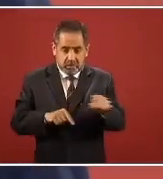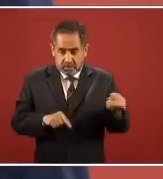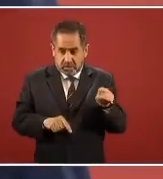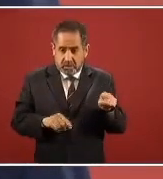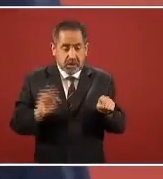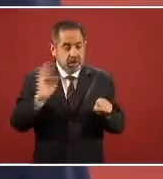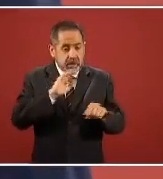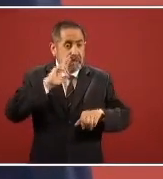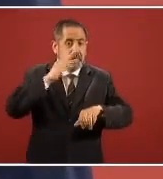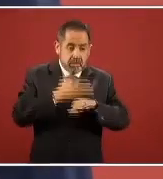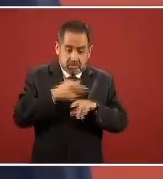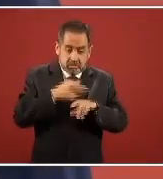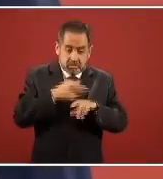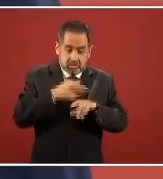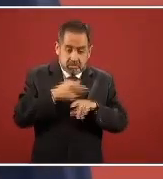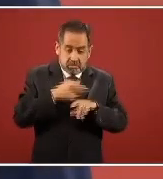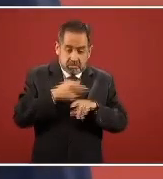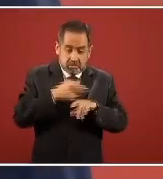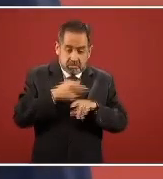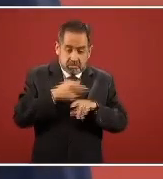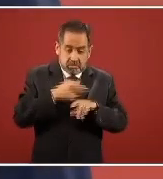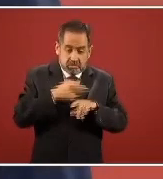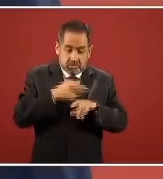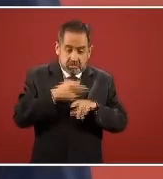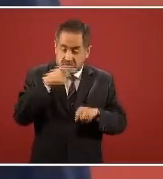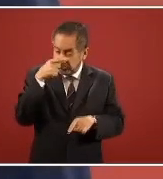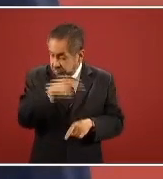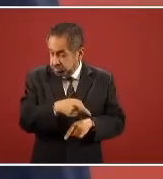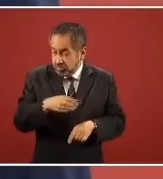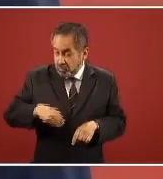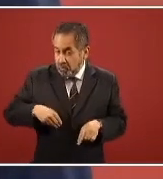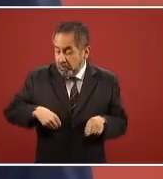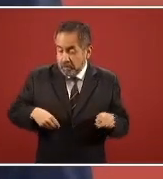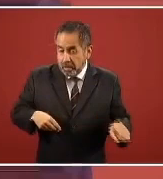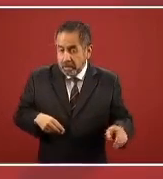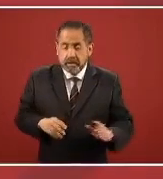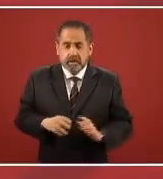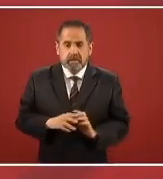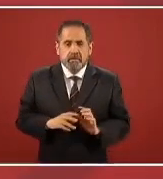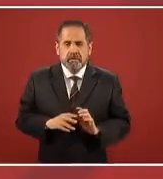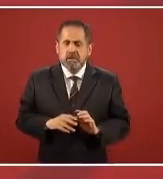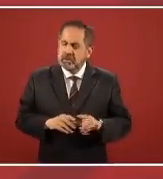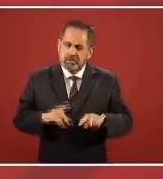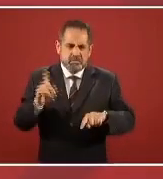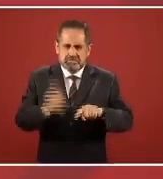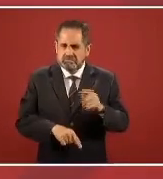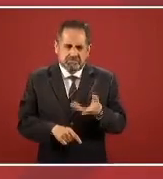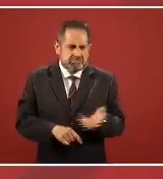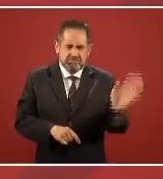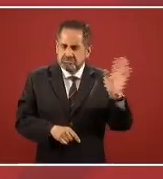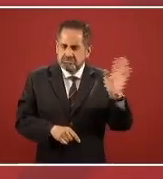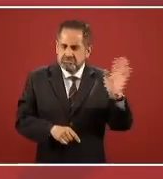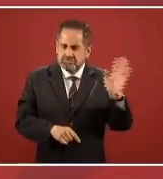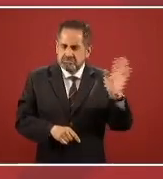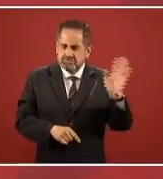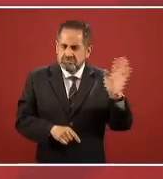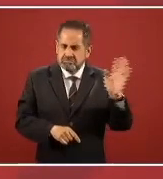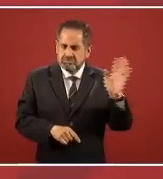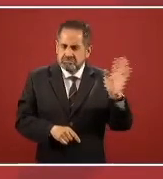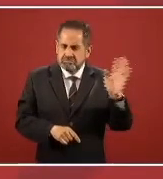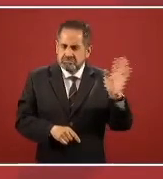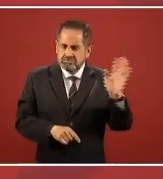son responsables, and if they are responsible, pues van a ser separadas. They will